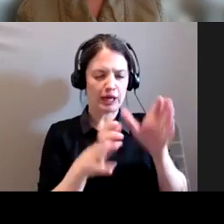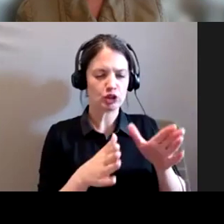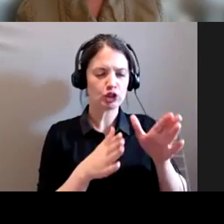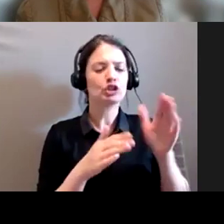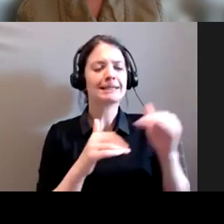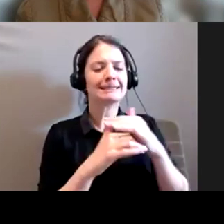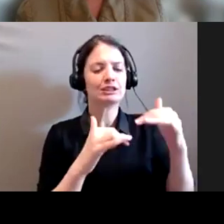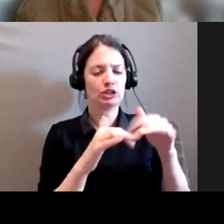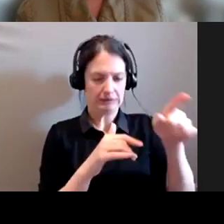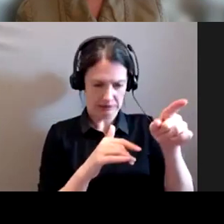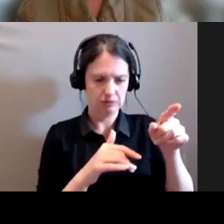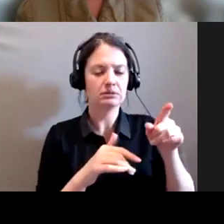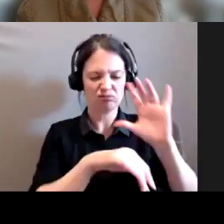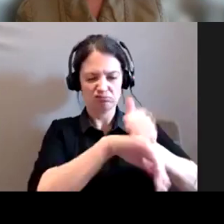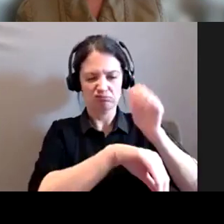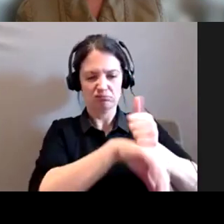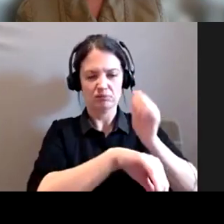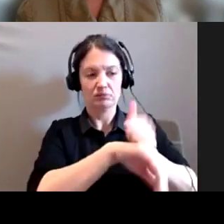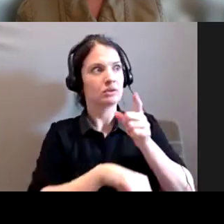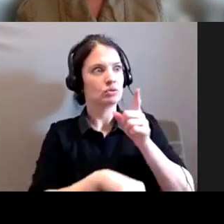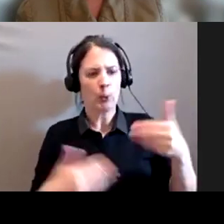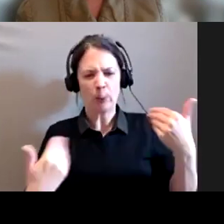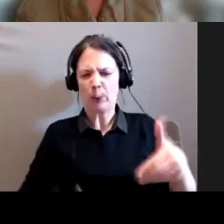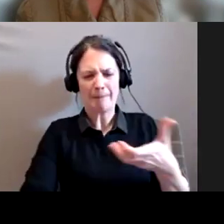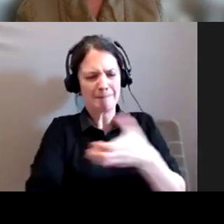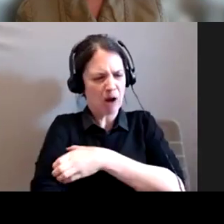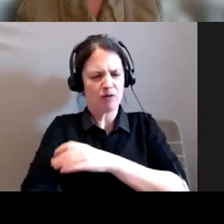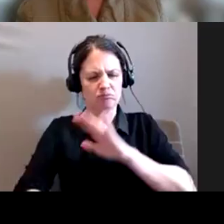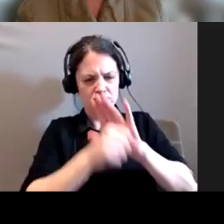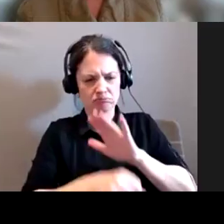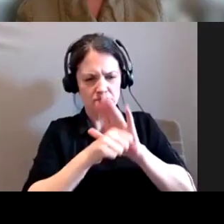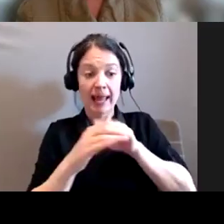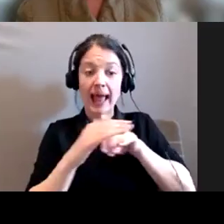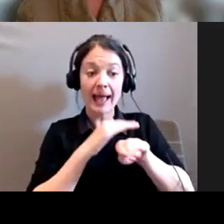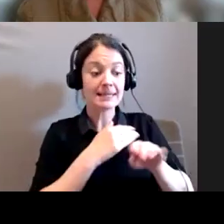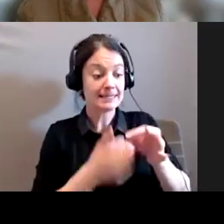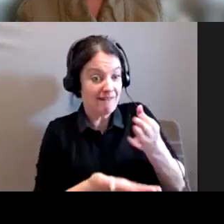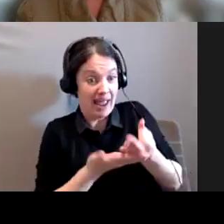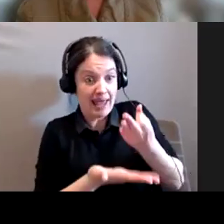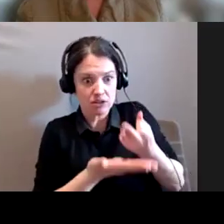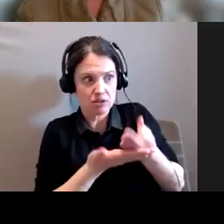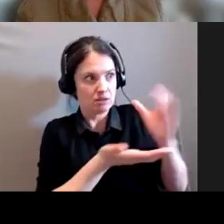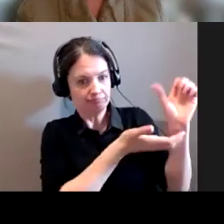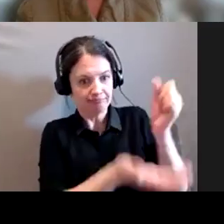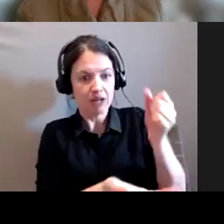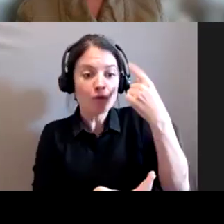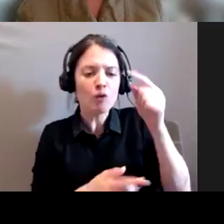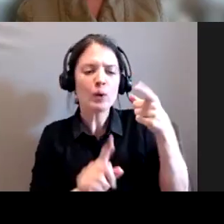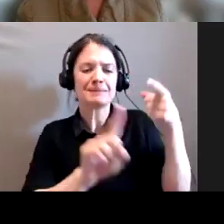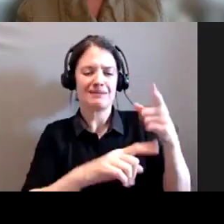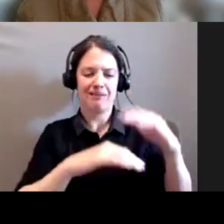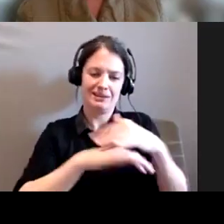very powerful advocate for access to financial resources for Indigenous women. And in that work, of